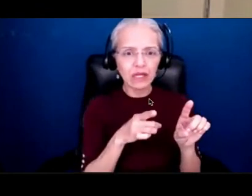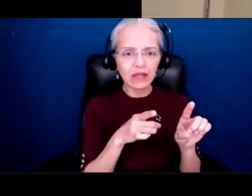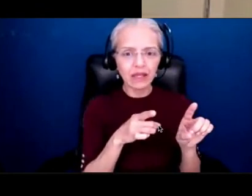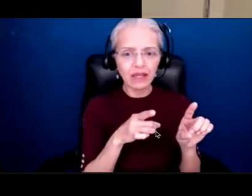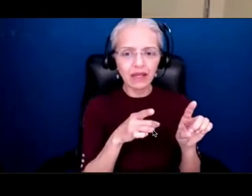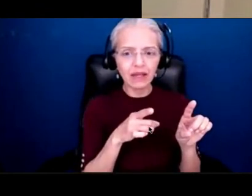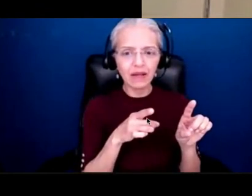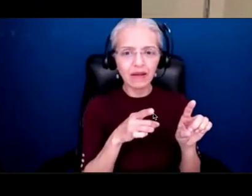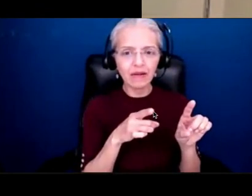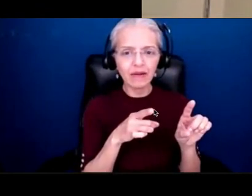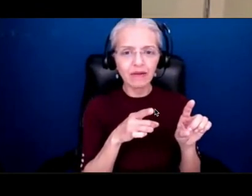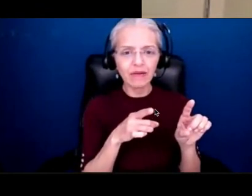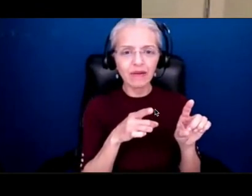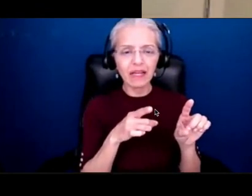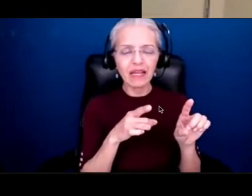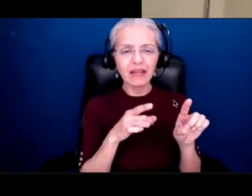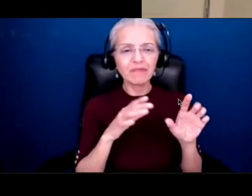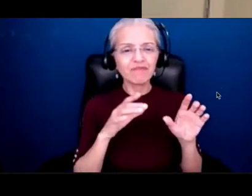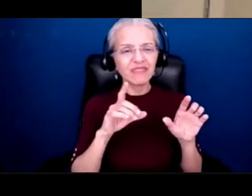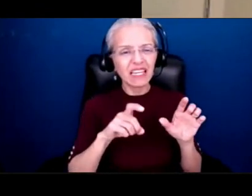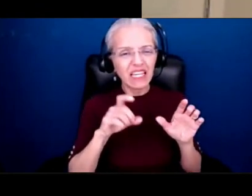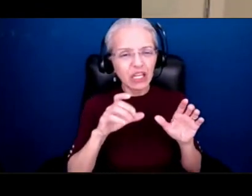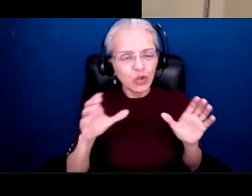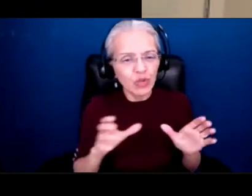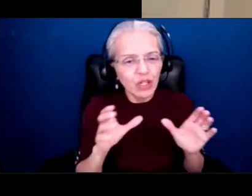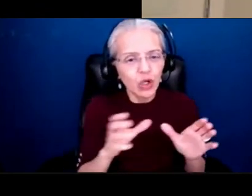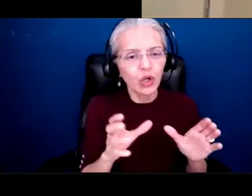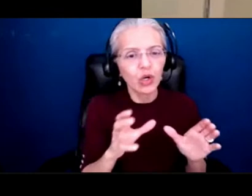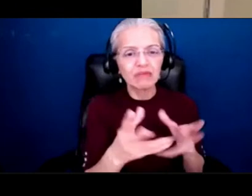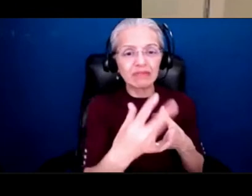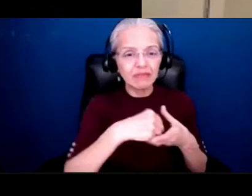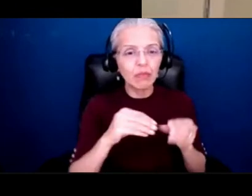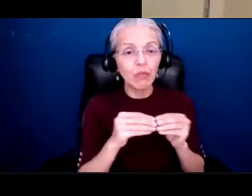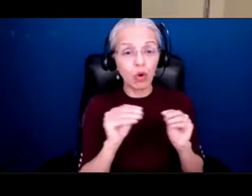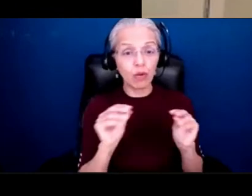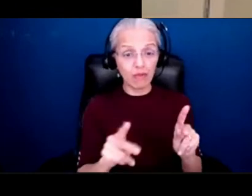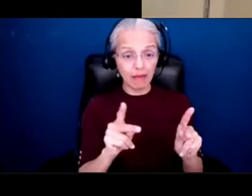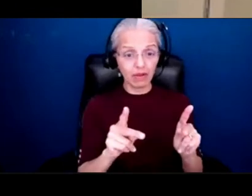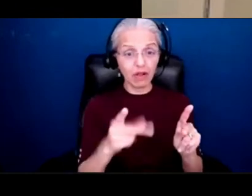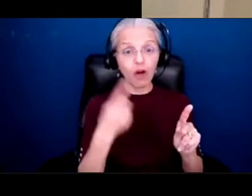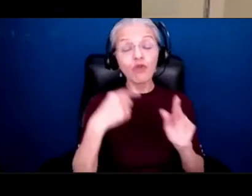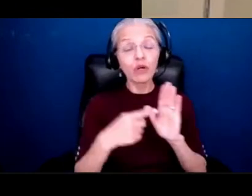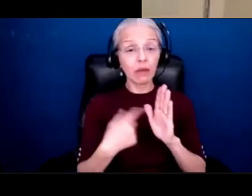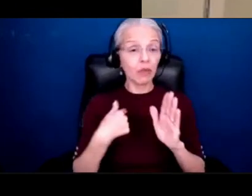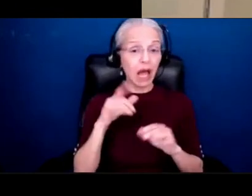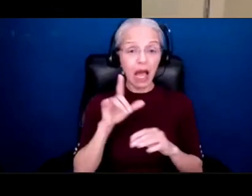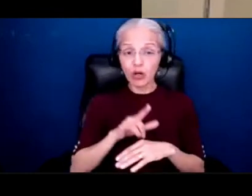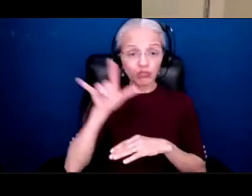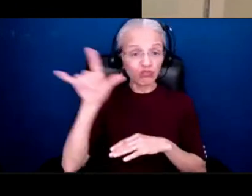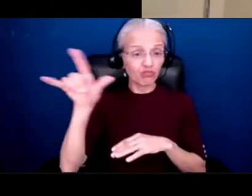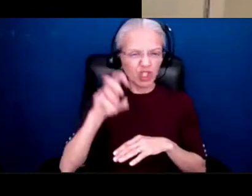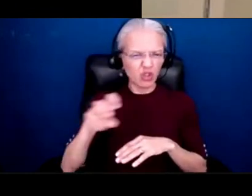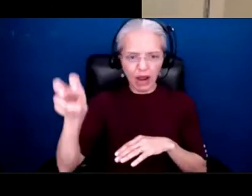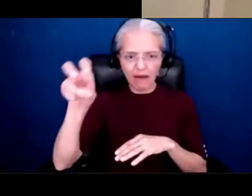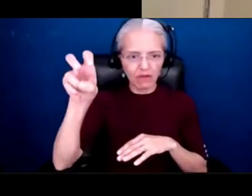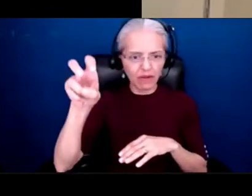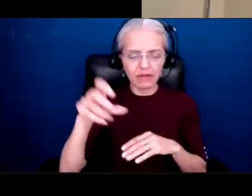help reach more people. For example, I don't travel. So,